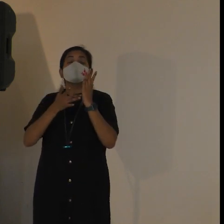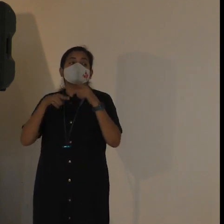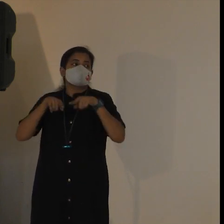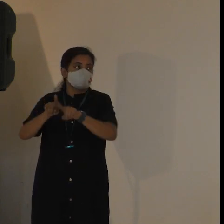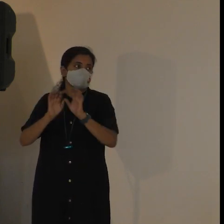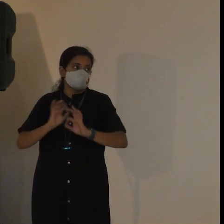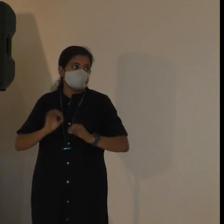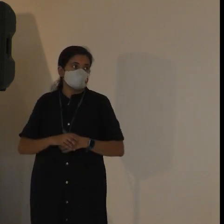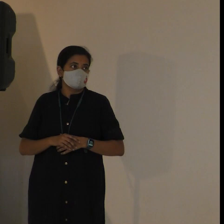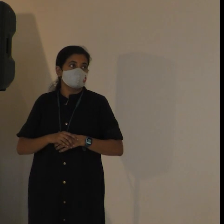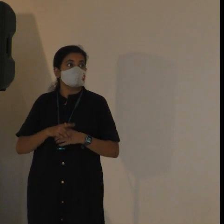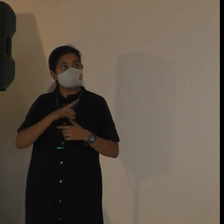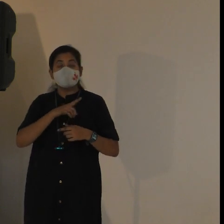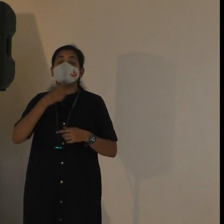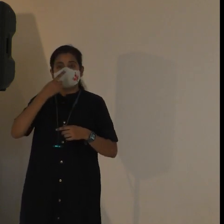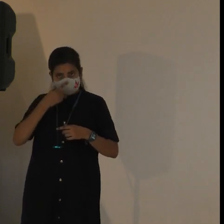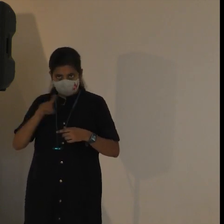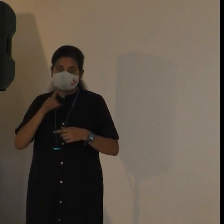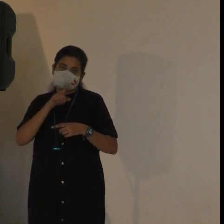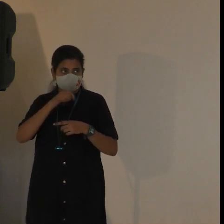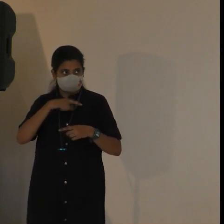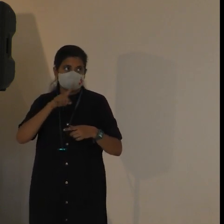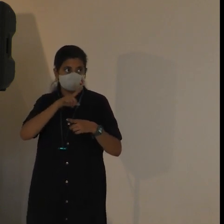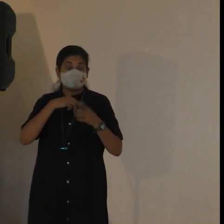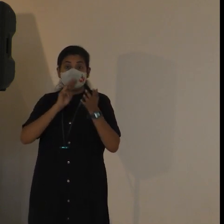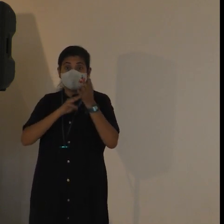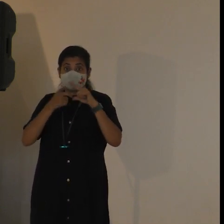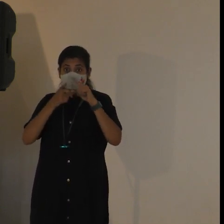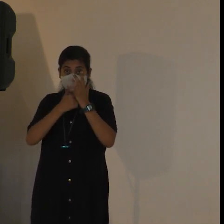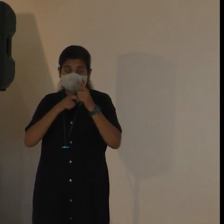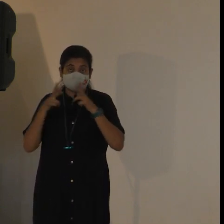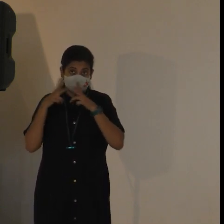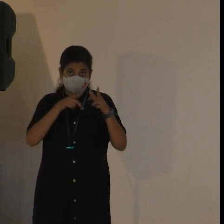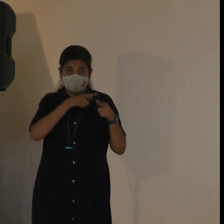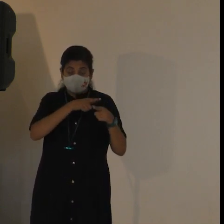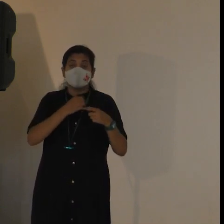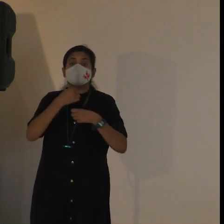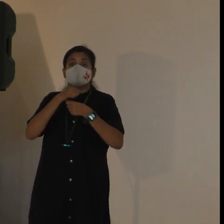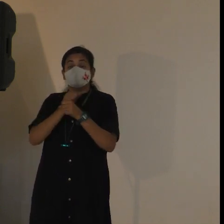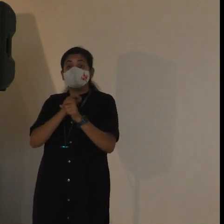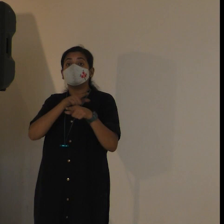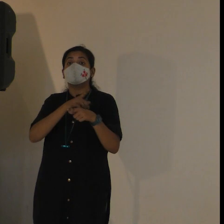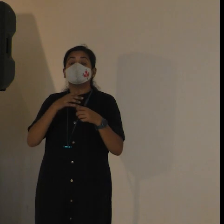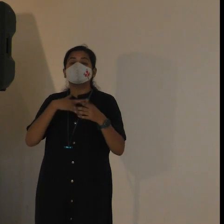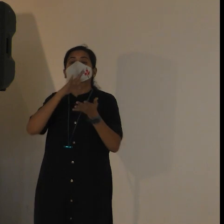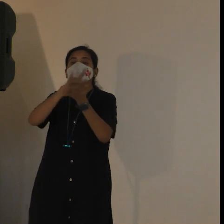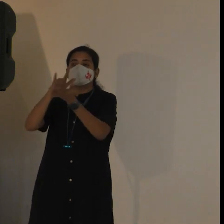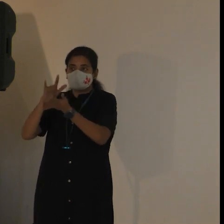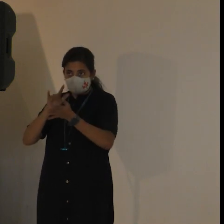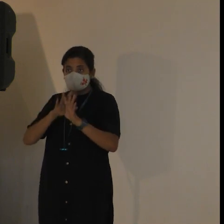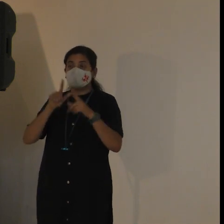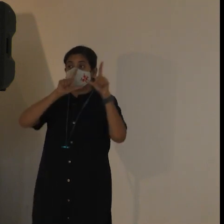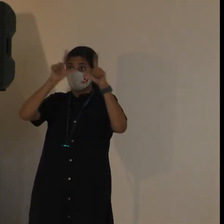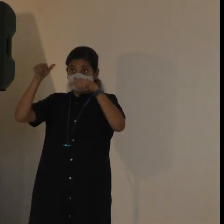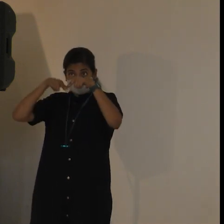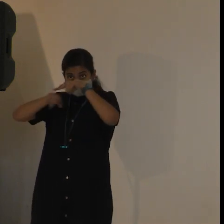itself. Correct. And continuing on from what Meera said, and also building on Kevin, it's the space of the